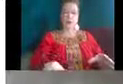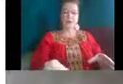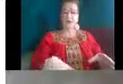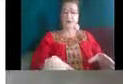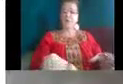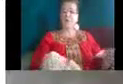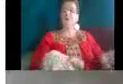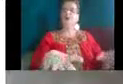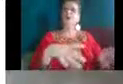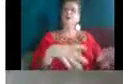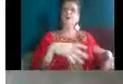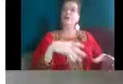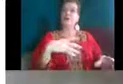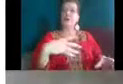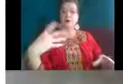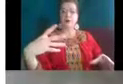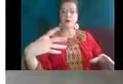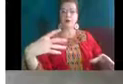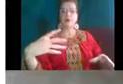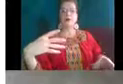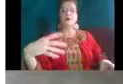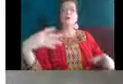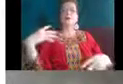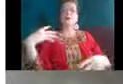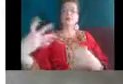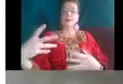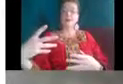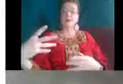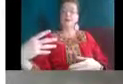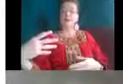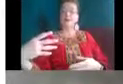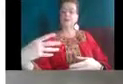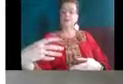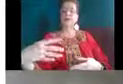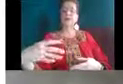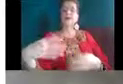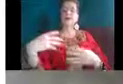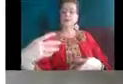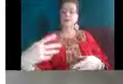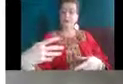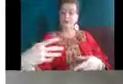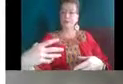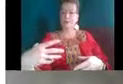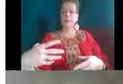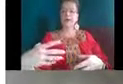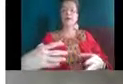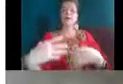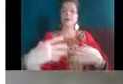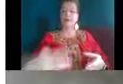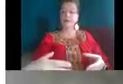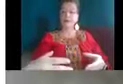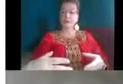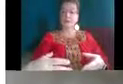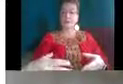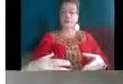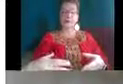these smart speakers so that if you fall through voice activation you say i need help and it's